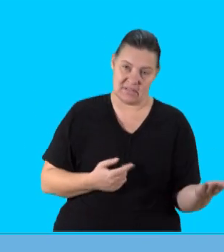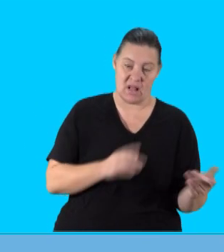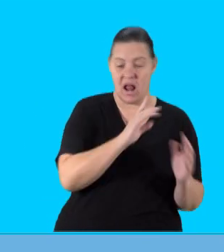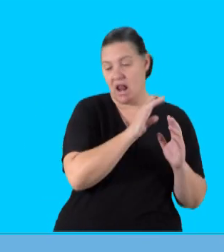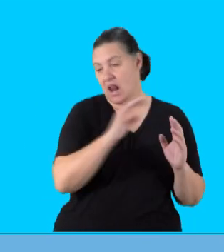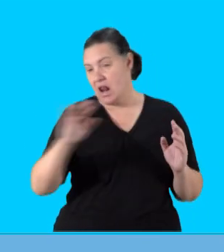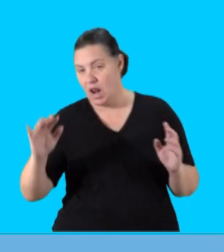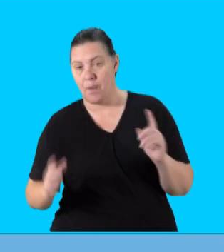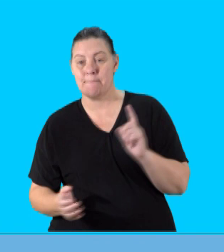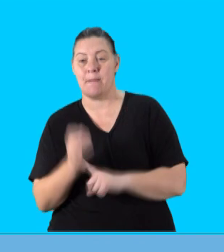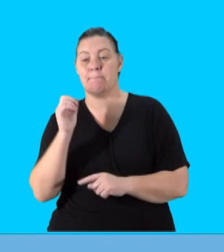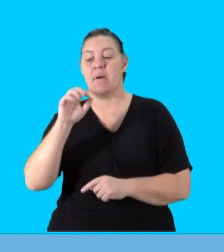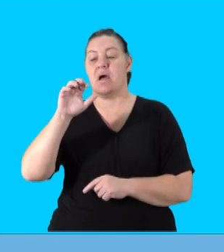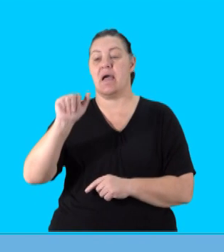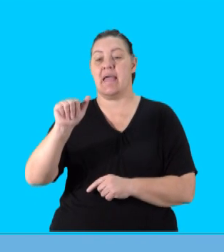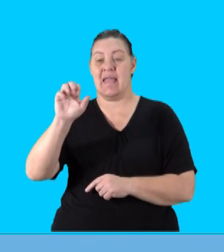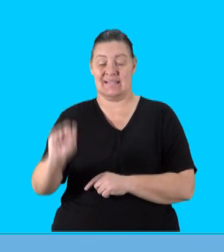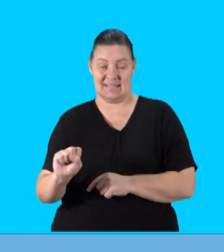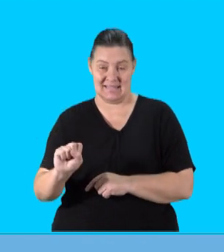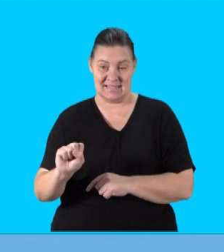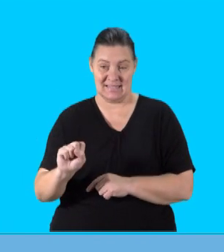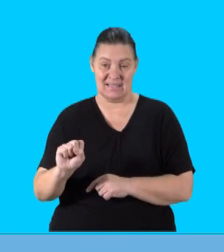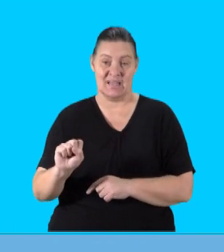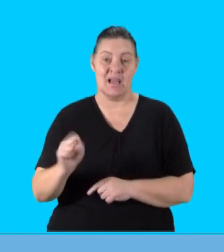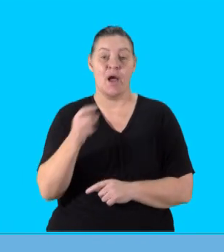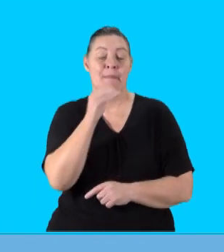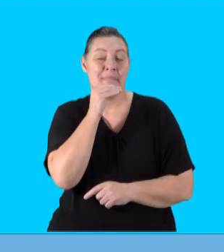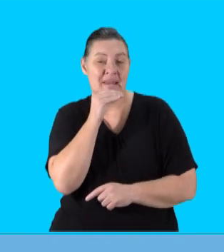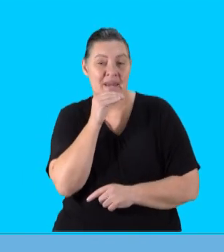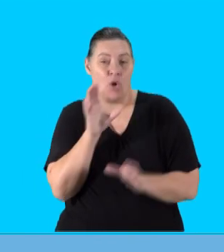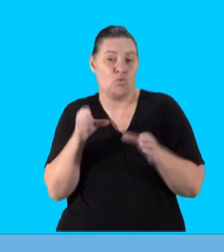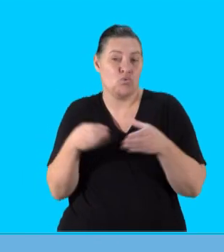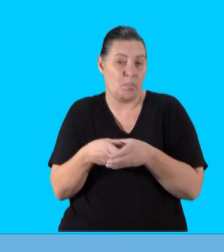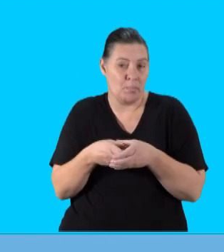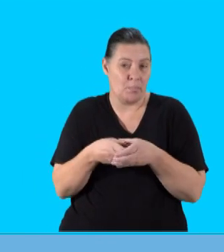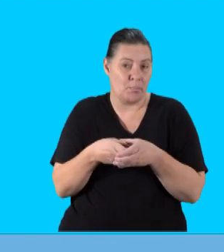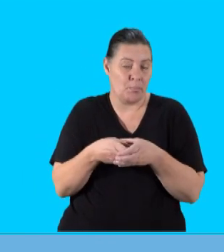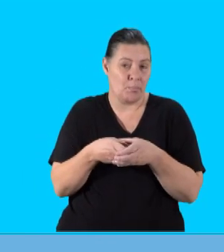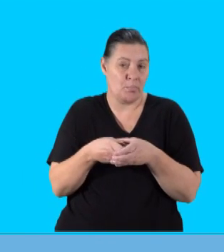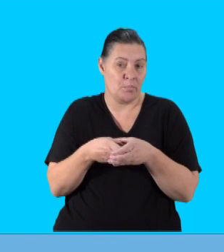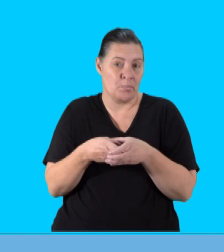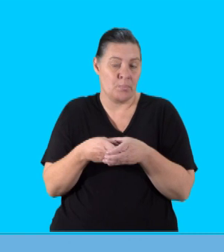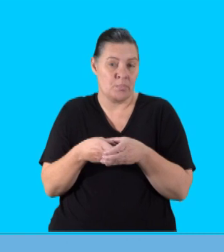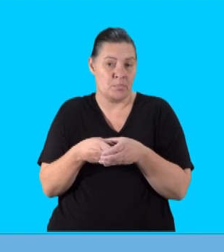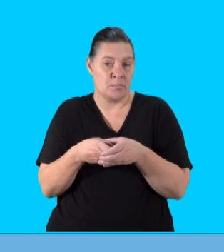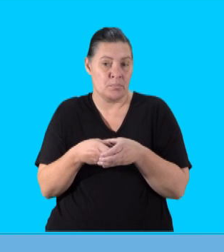left-hand side all the way to where you find arsenic. And then it is going to be group